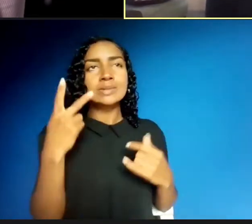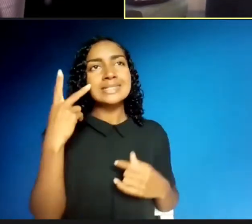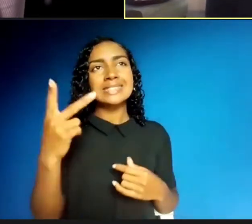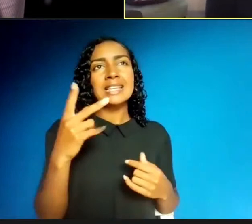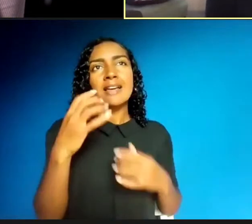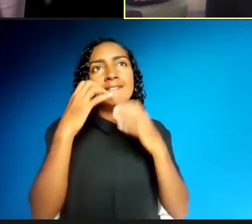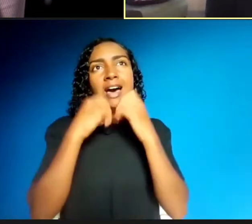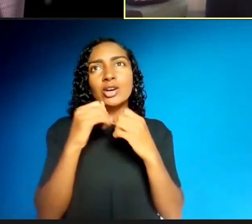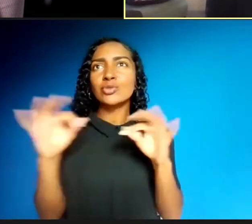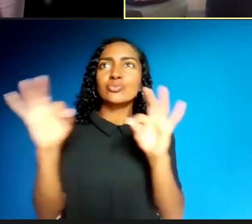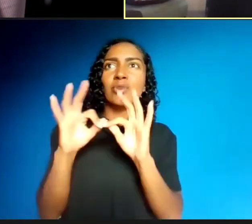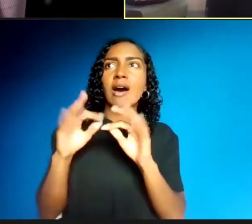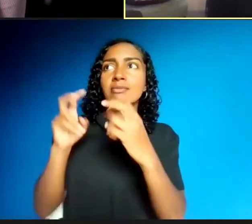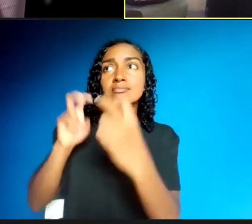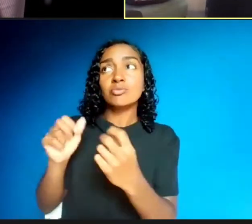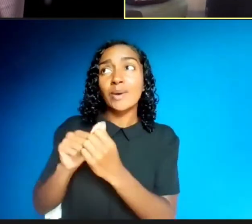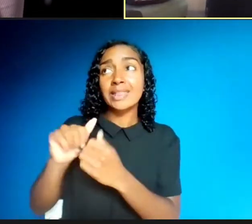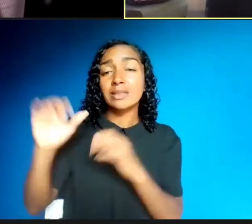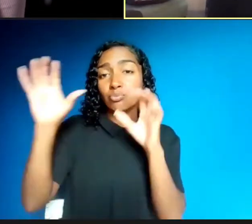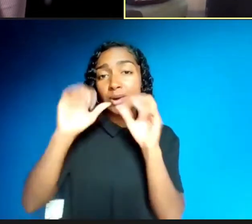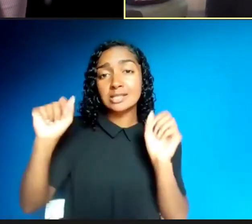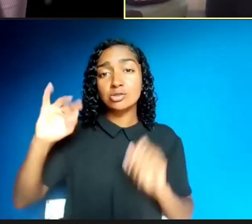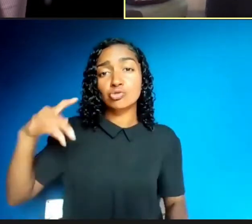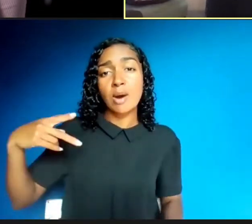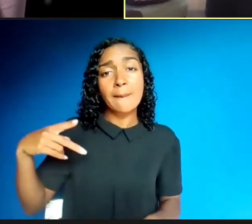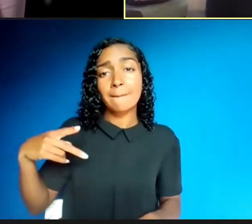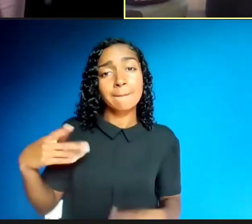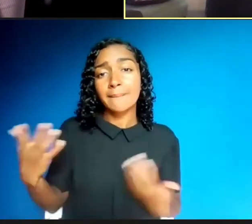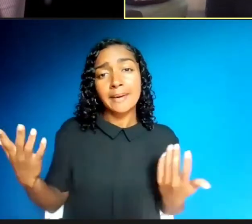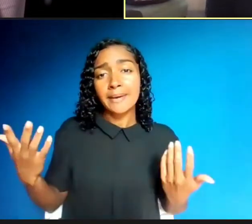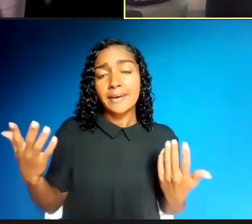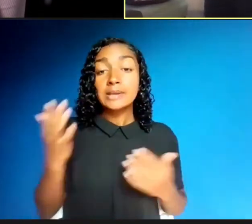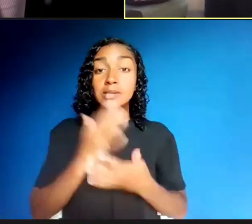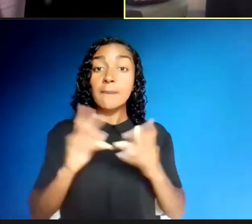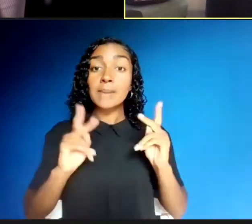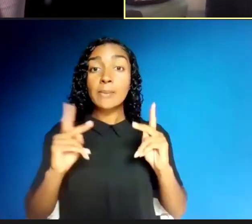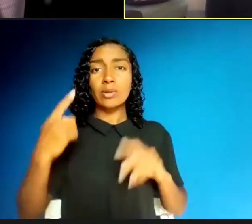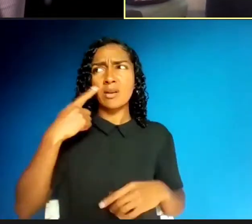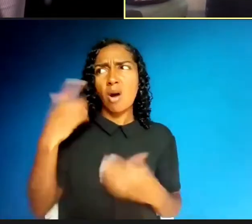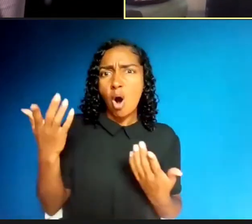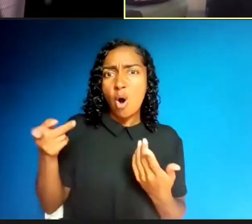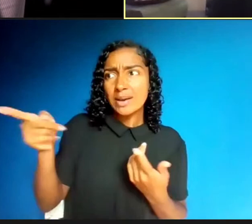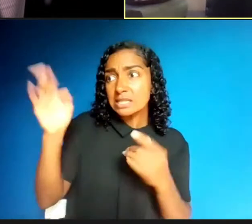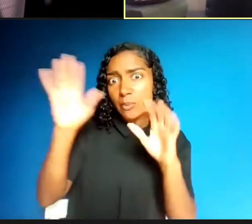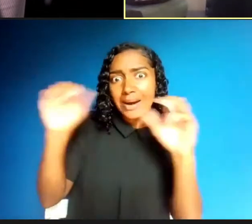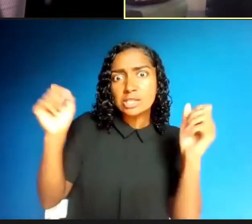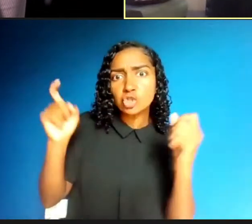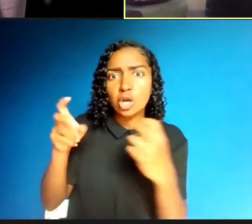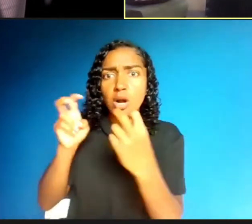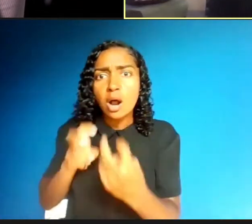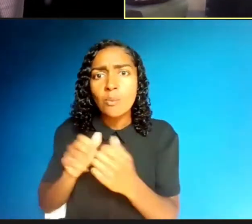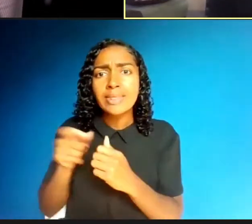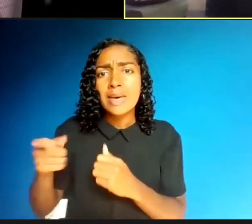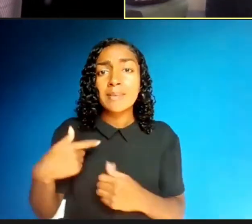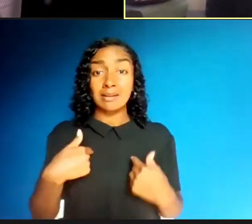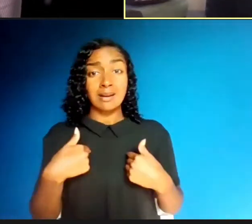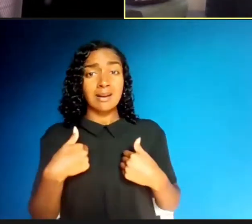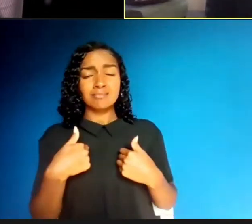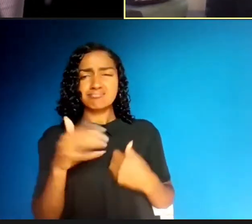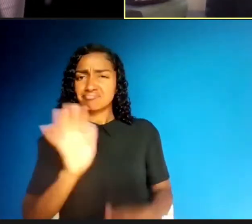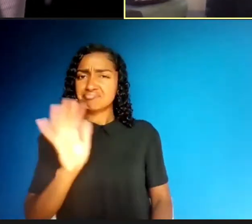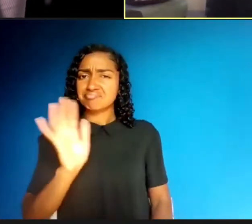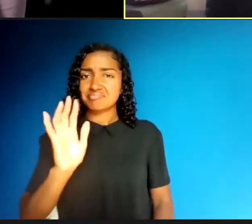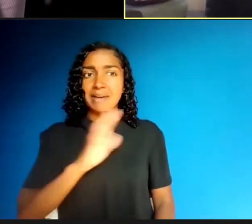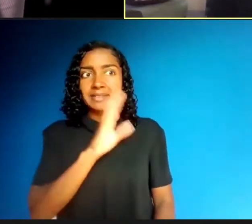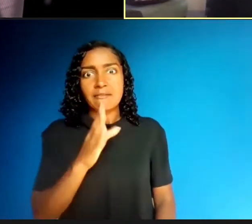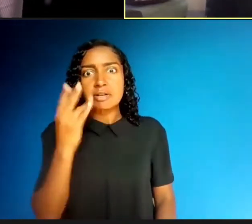either. So, you know, some people would think like, well, he's the president, you should talk to him. But I was like, no, I don't see. I've never seen